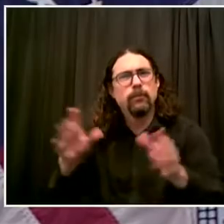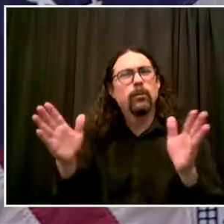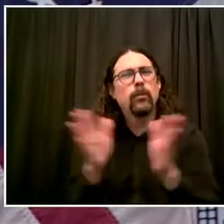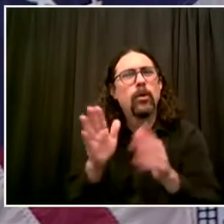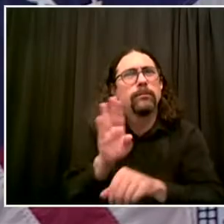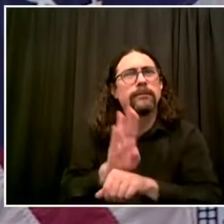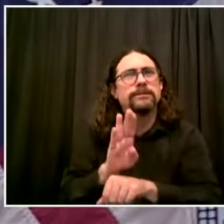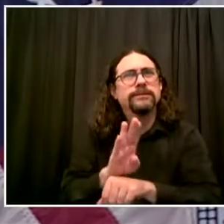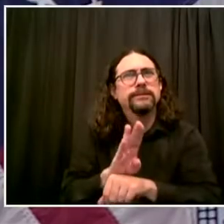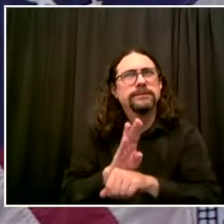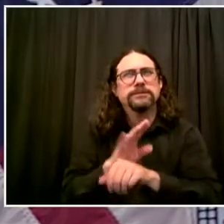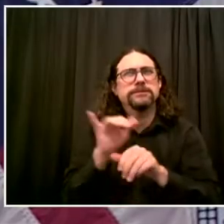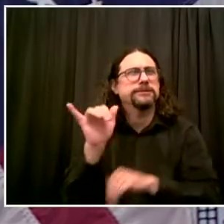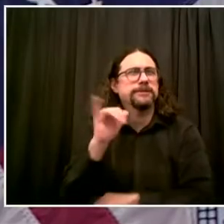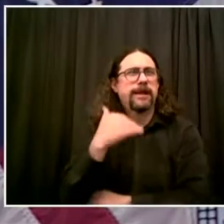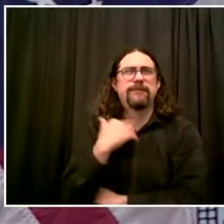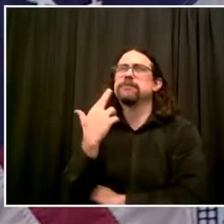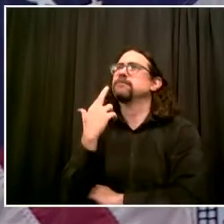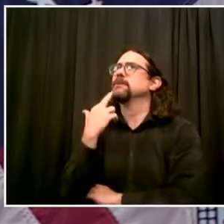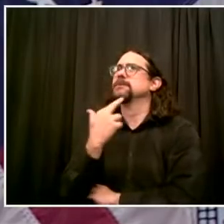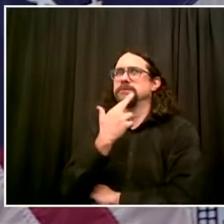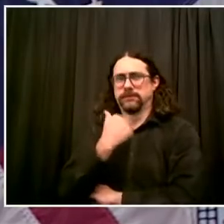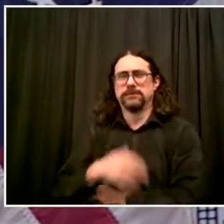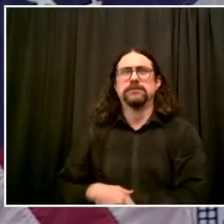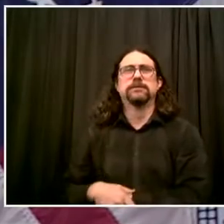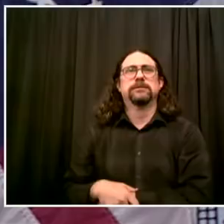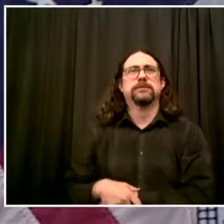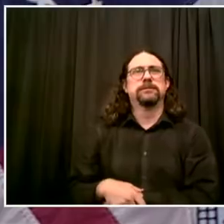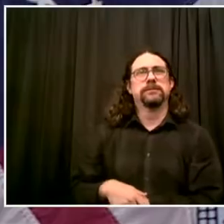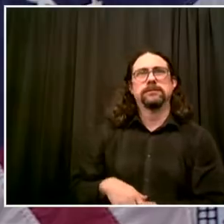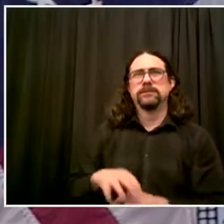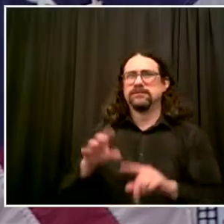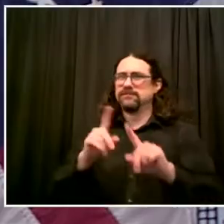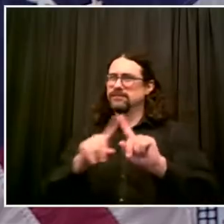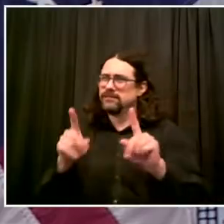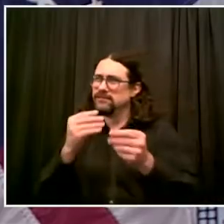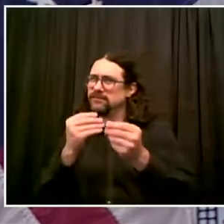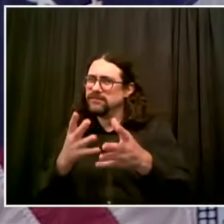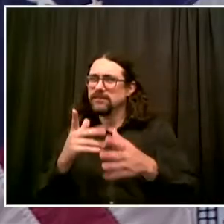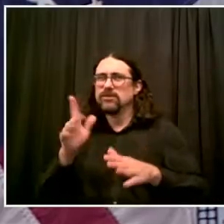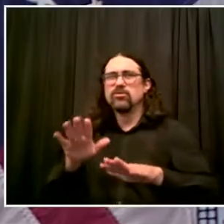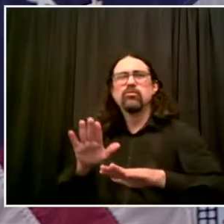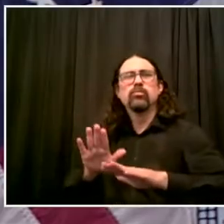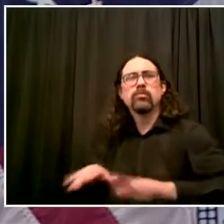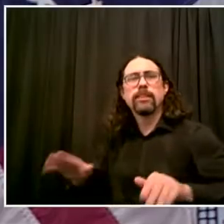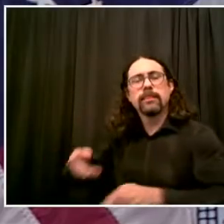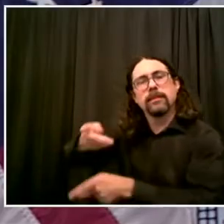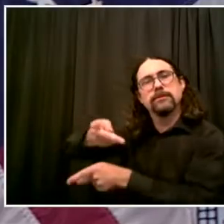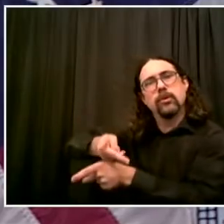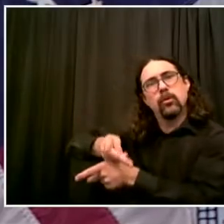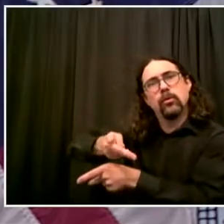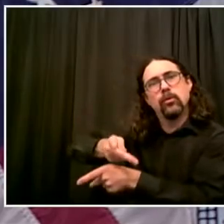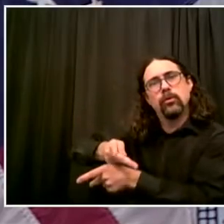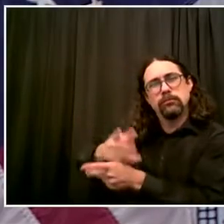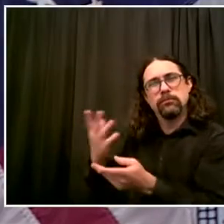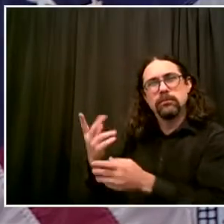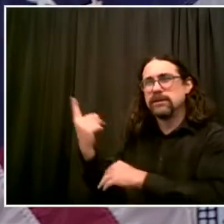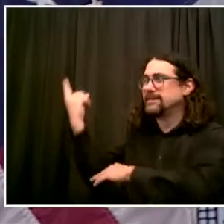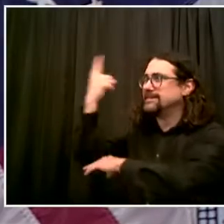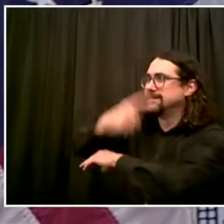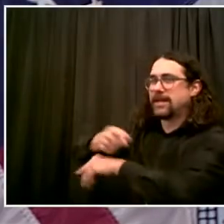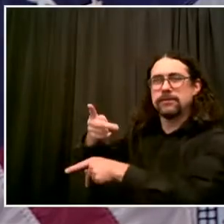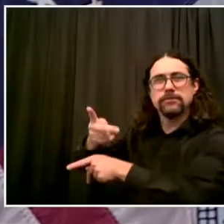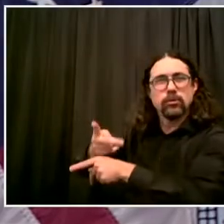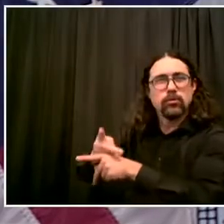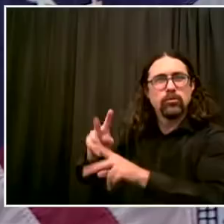close, those that are regulated by the city, since April. Providers are struggling financially and don't understand what the requirements are